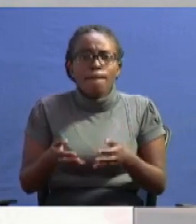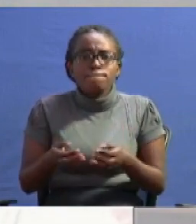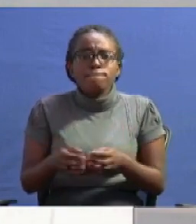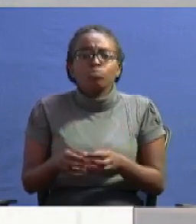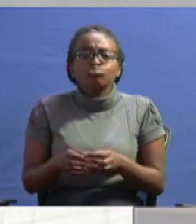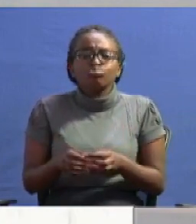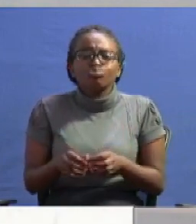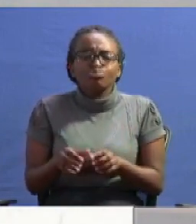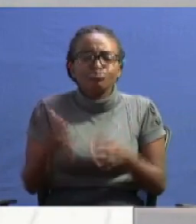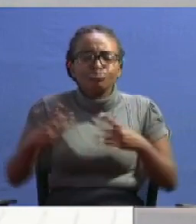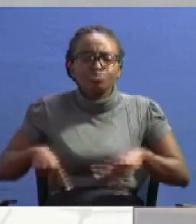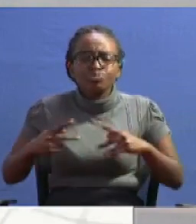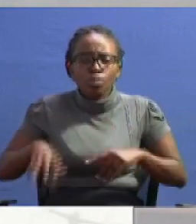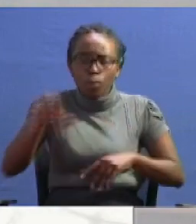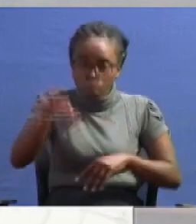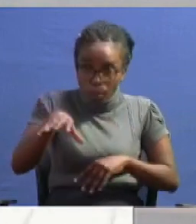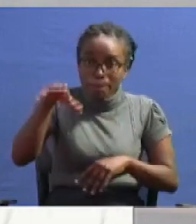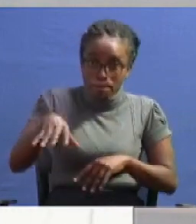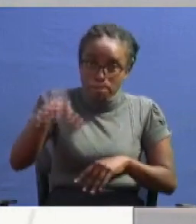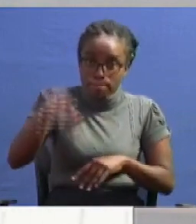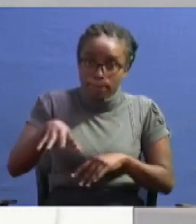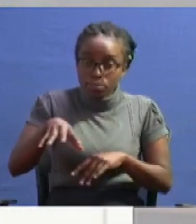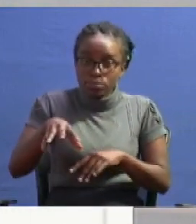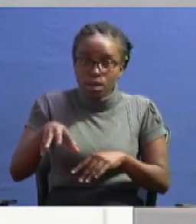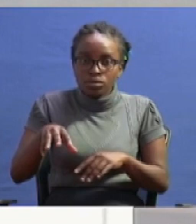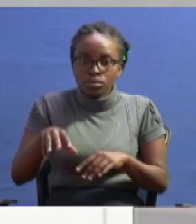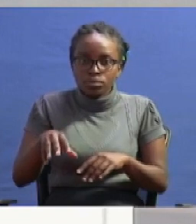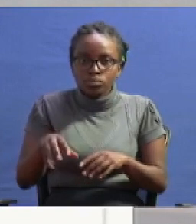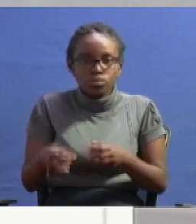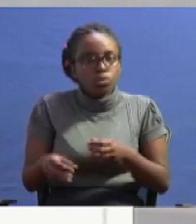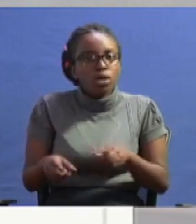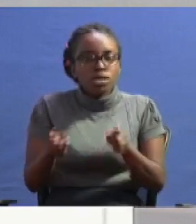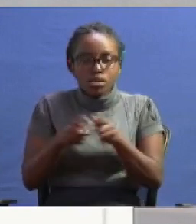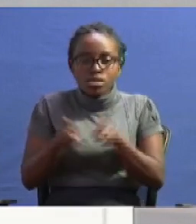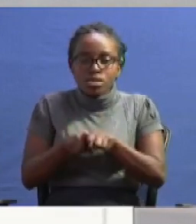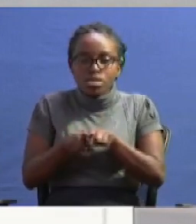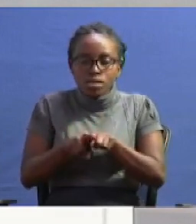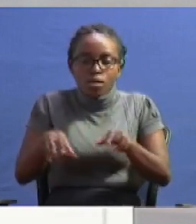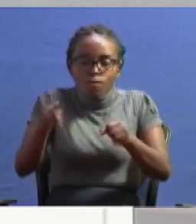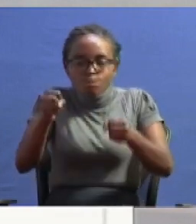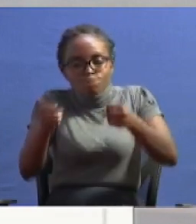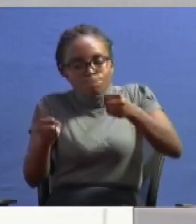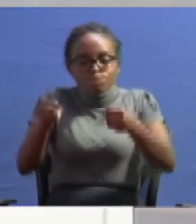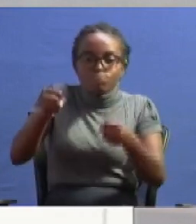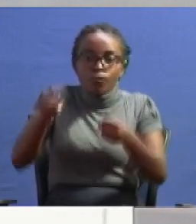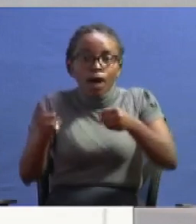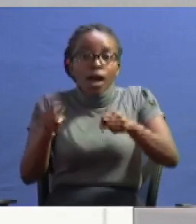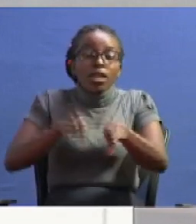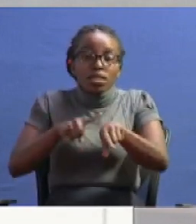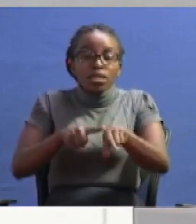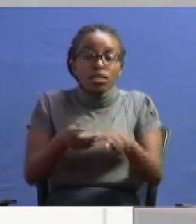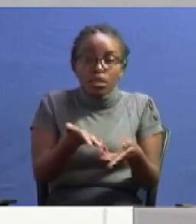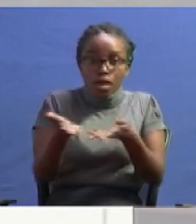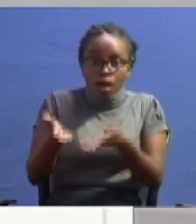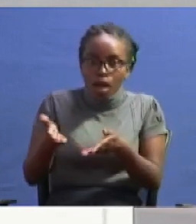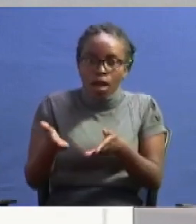and as far as motor vehicle, this 2.5% proposed deduction is concerned. For them, they say that